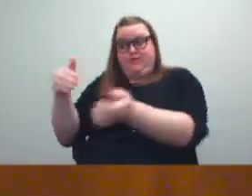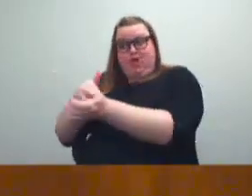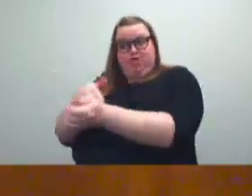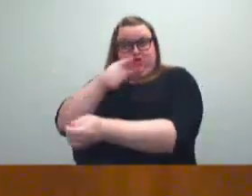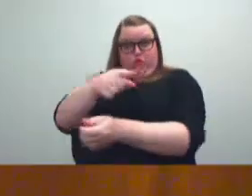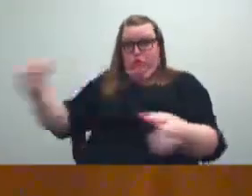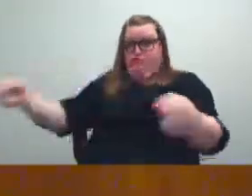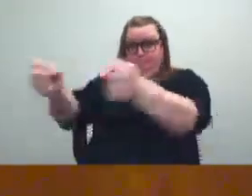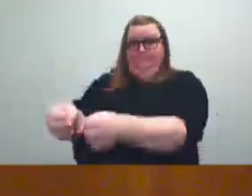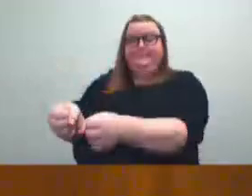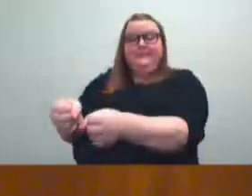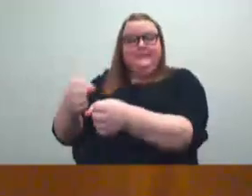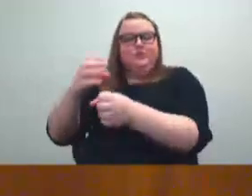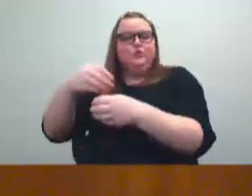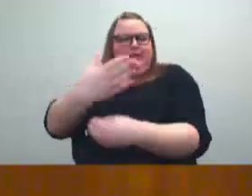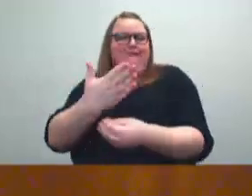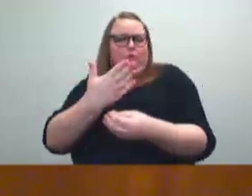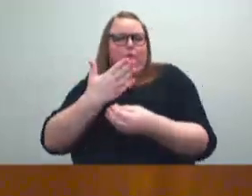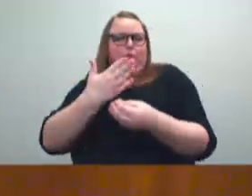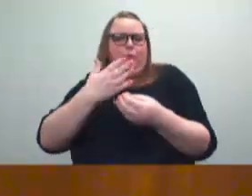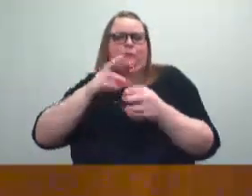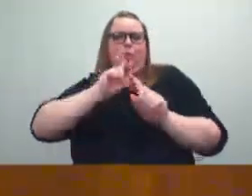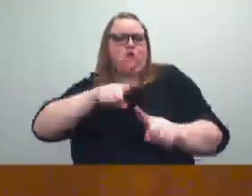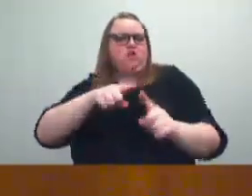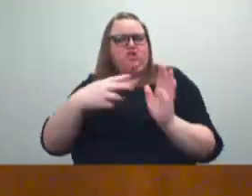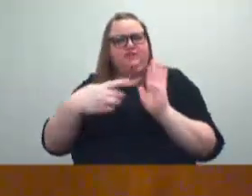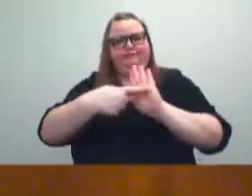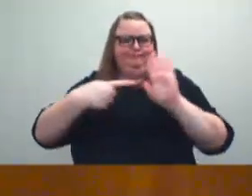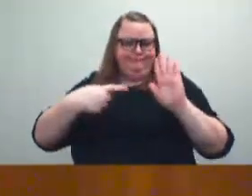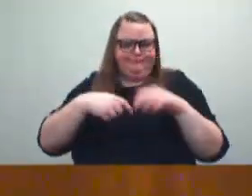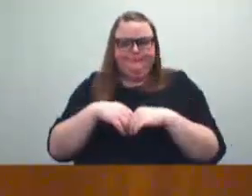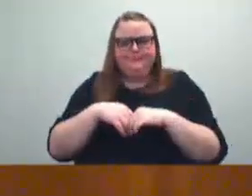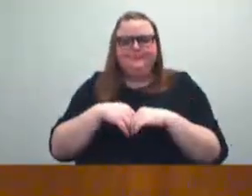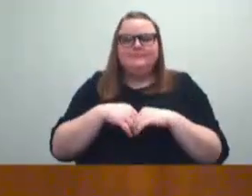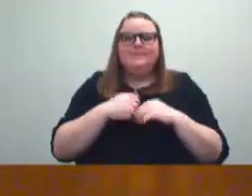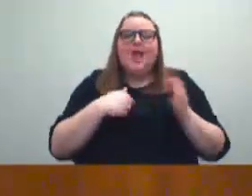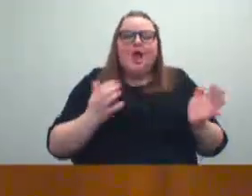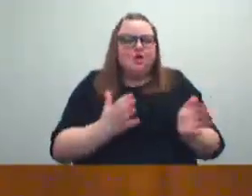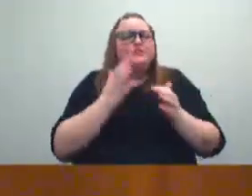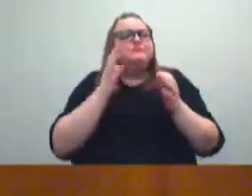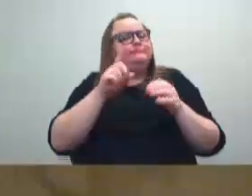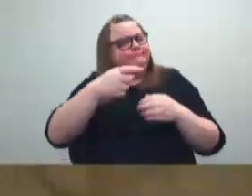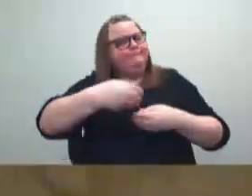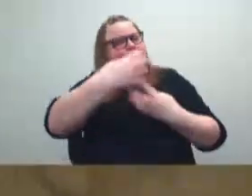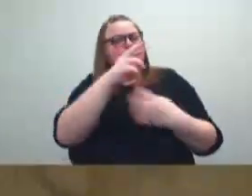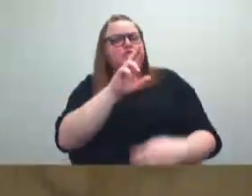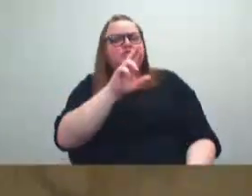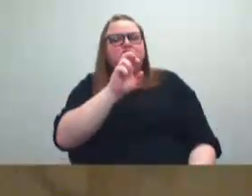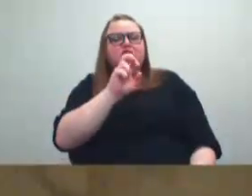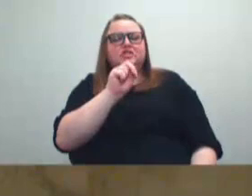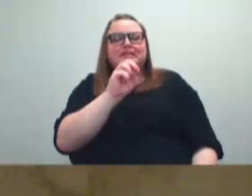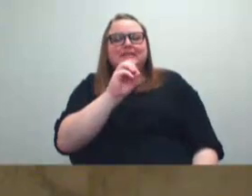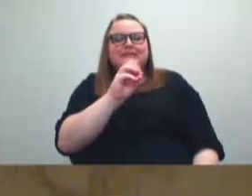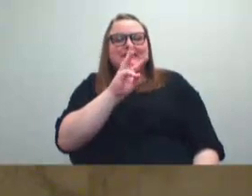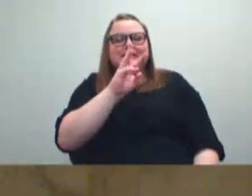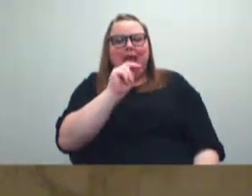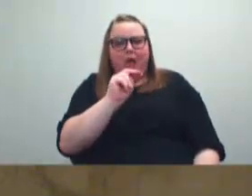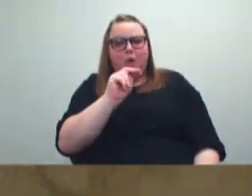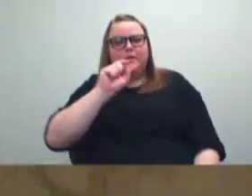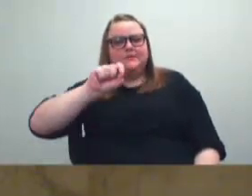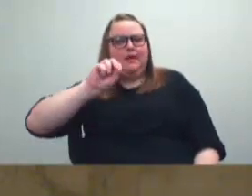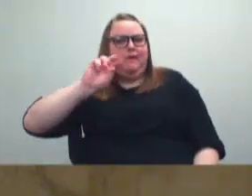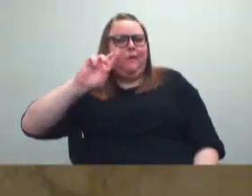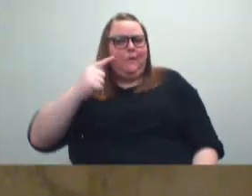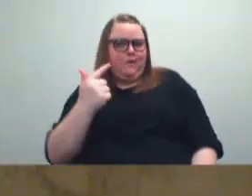would encourage folks to go to renown.org. We have a lot of information out there that, Renown.org, and it's 24 to 48 hour turnaround